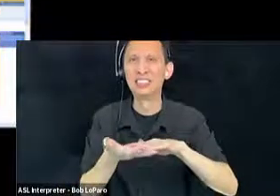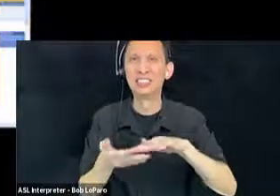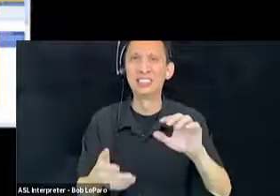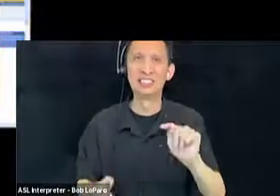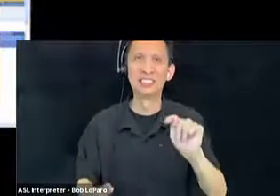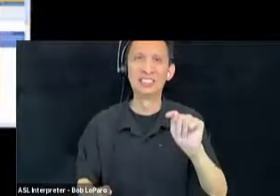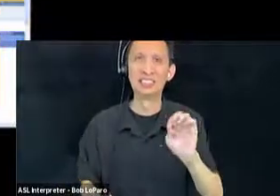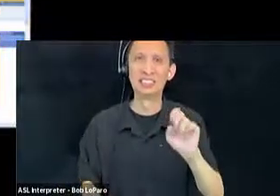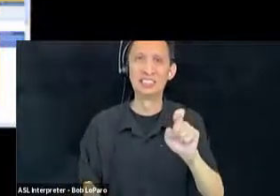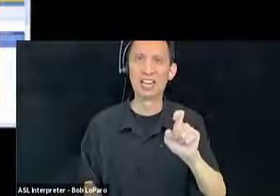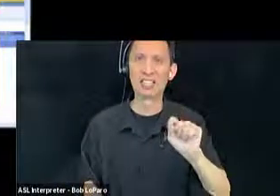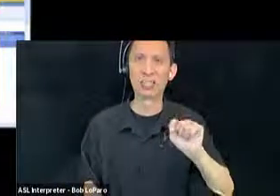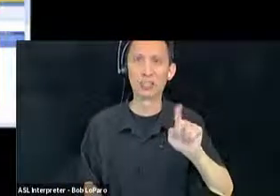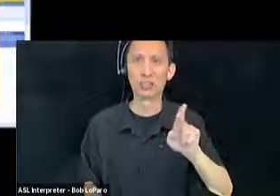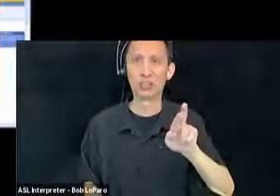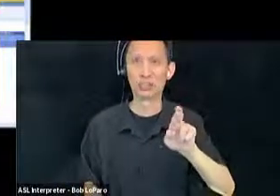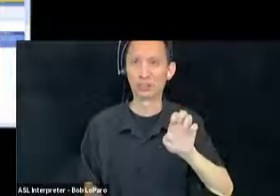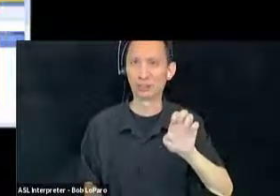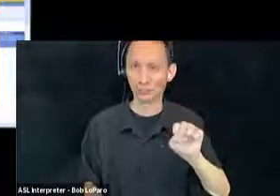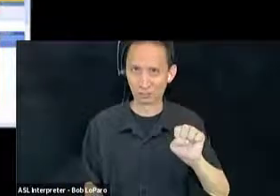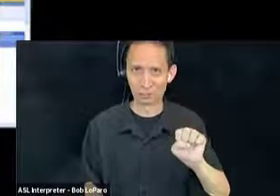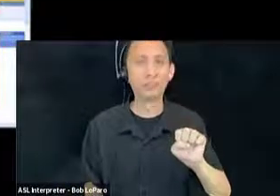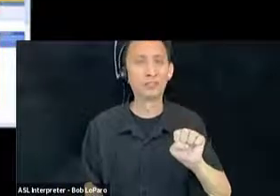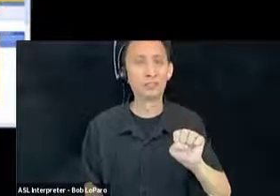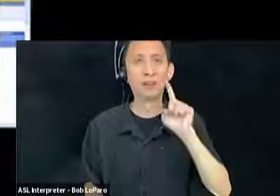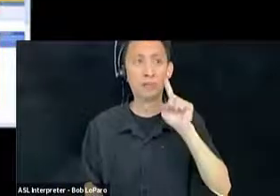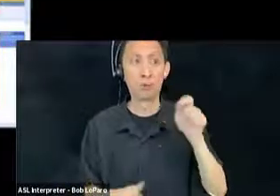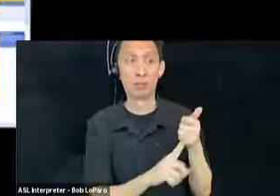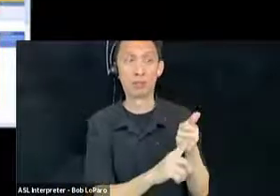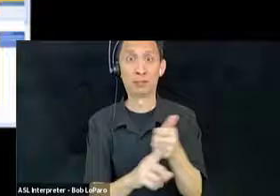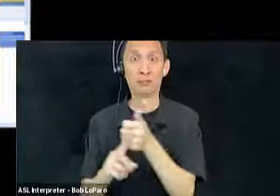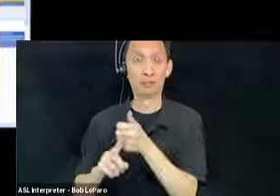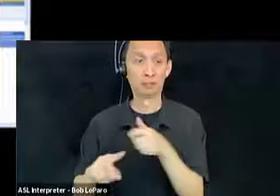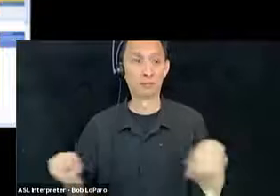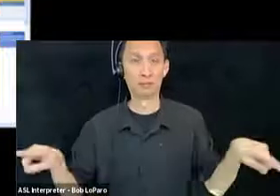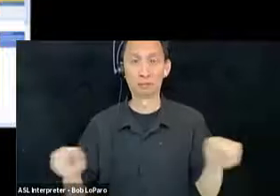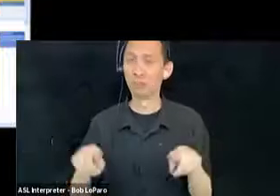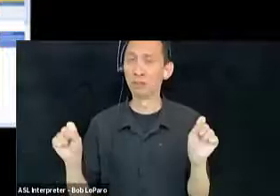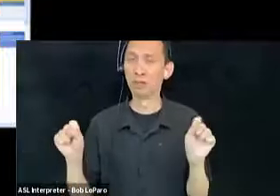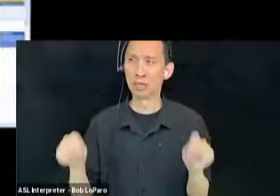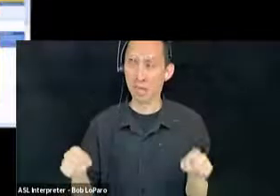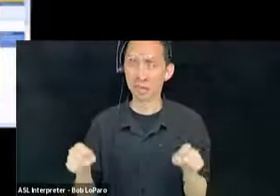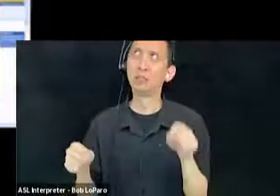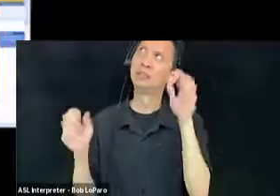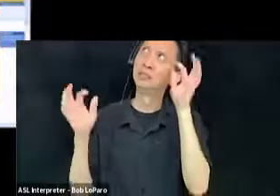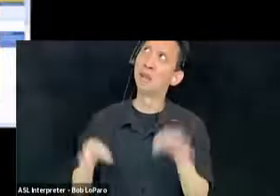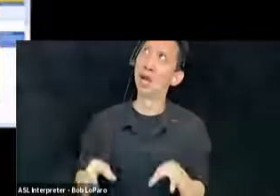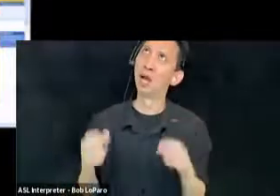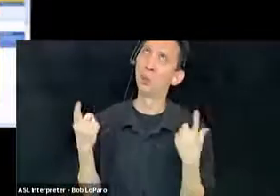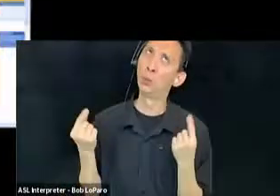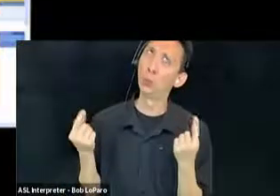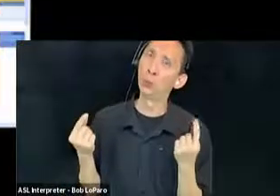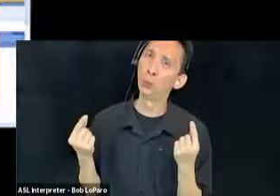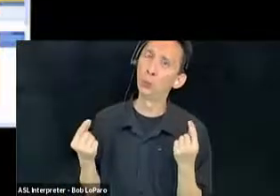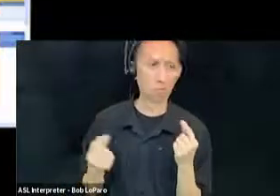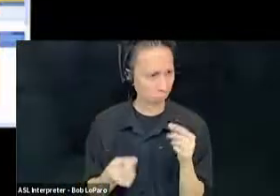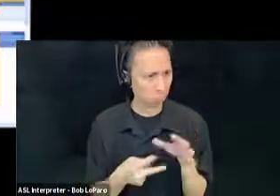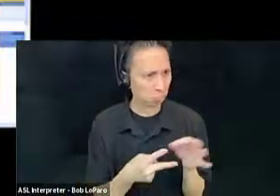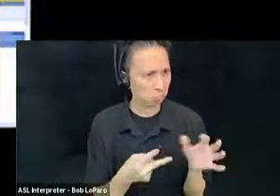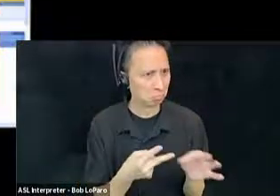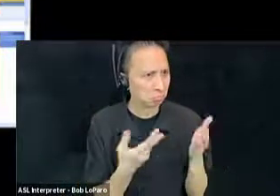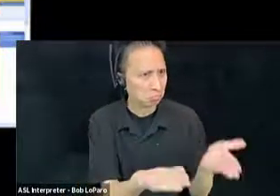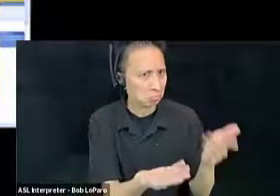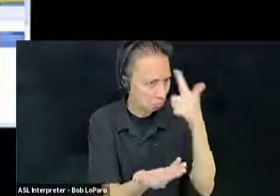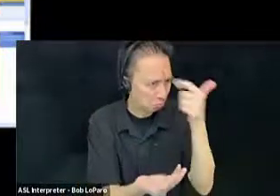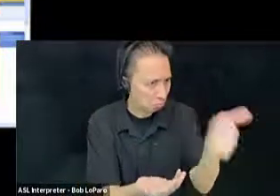throughout their world. So that can help facilitate making choices. It can help facilitate some of the older skills, transition